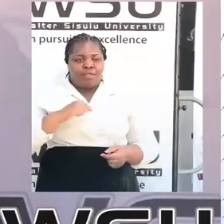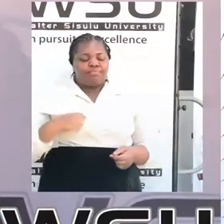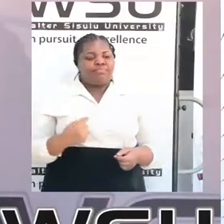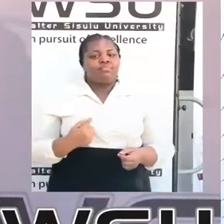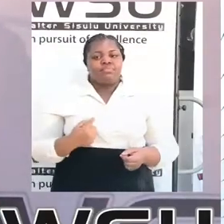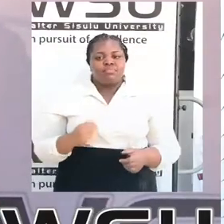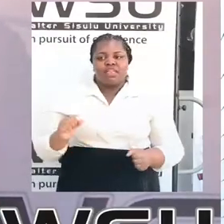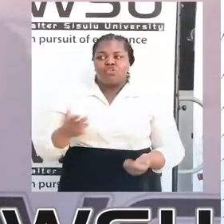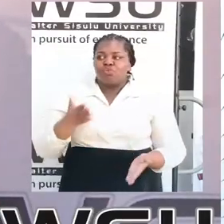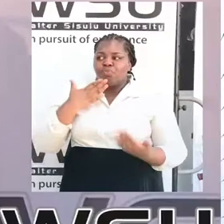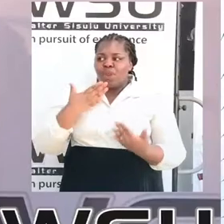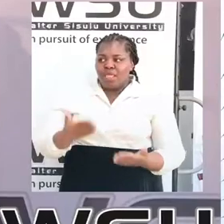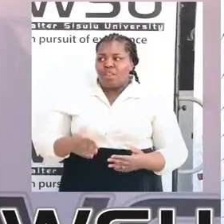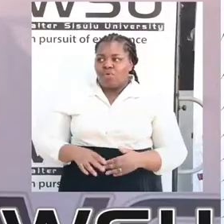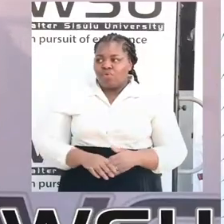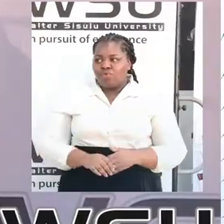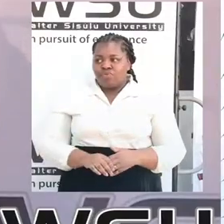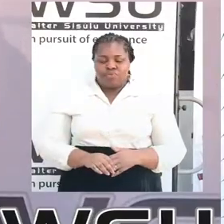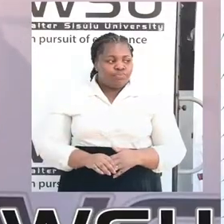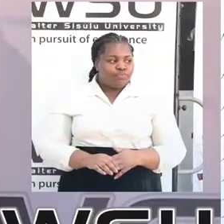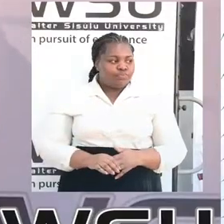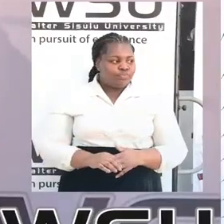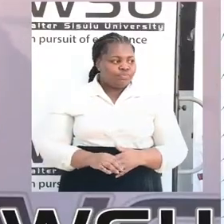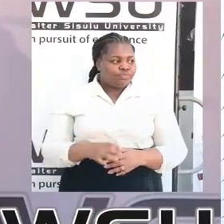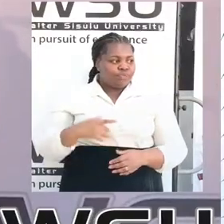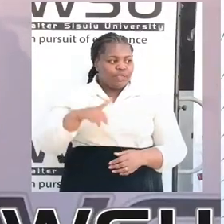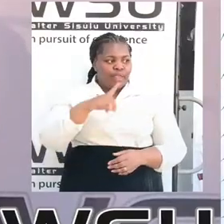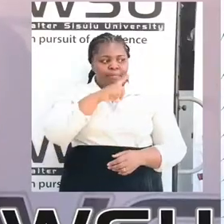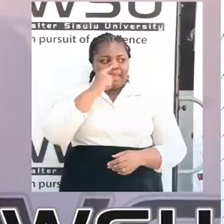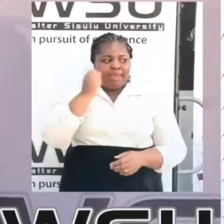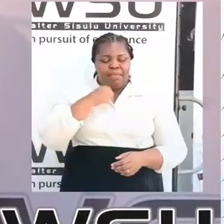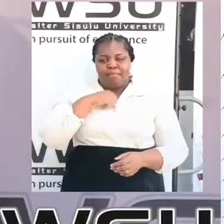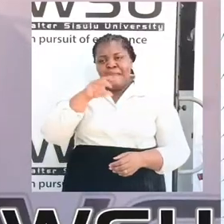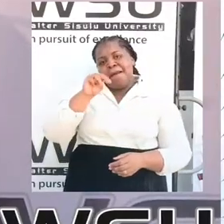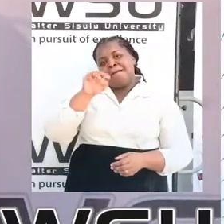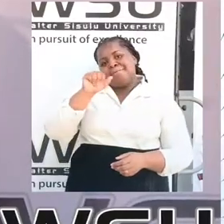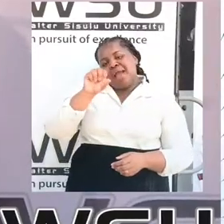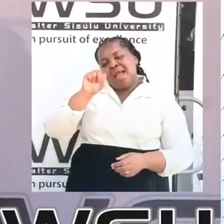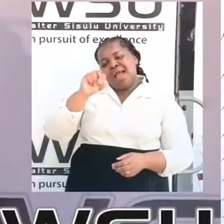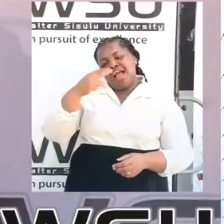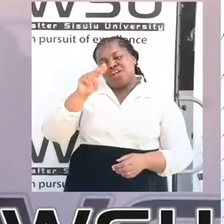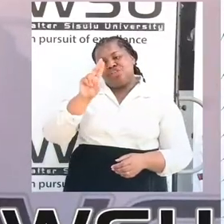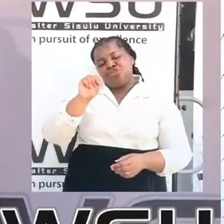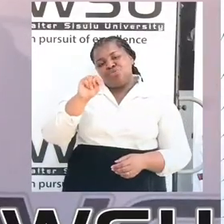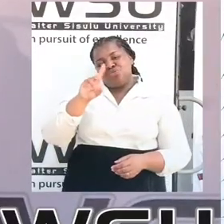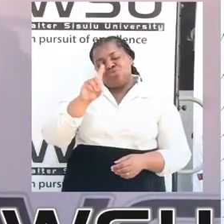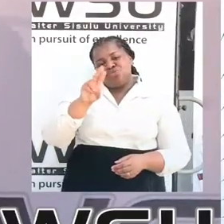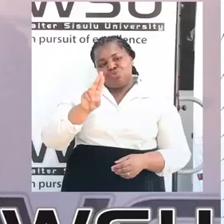a vote of thanks. My name is Mashudu Dabana Maserese.